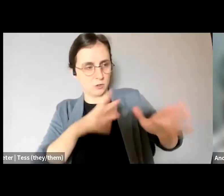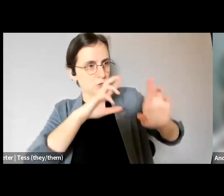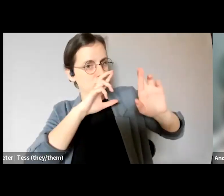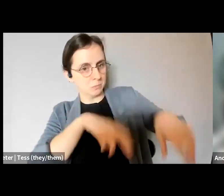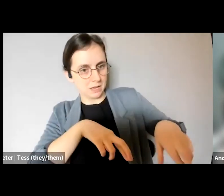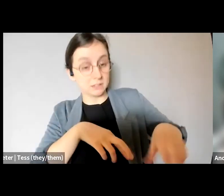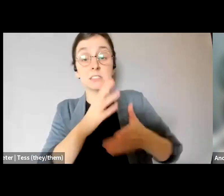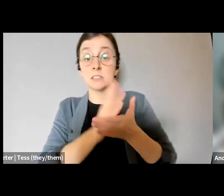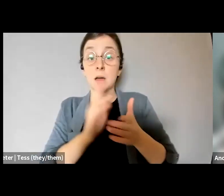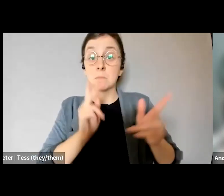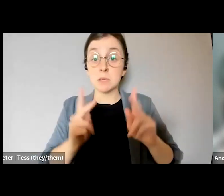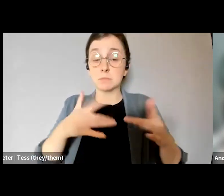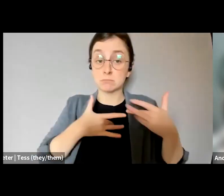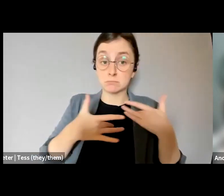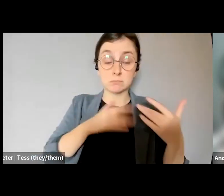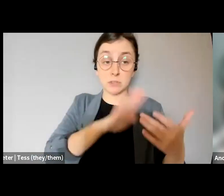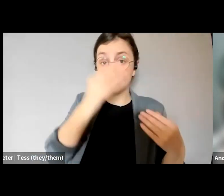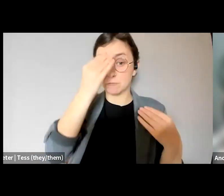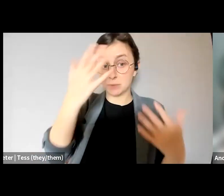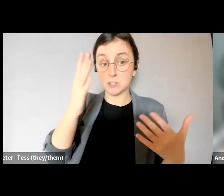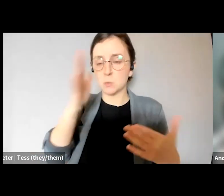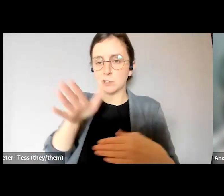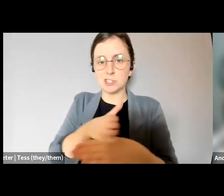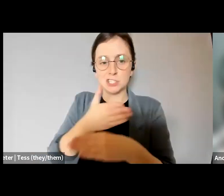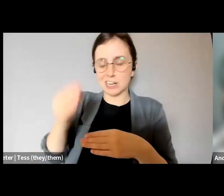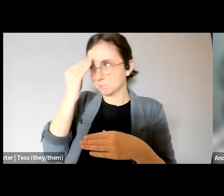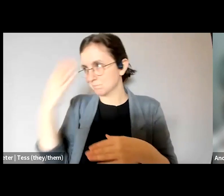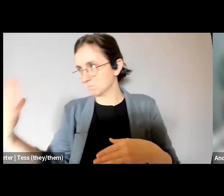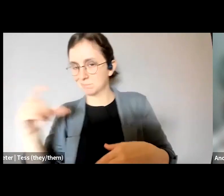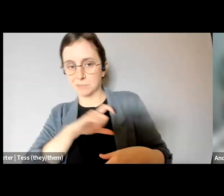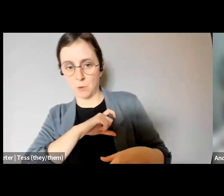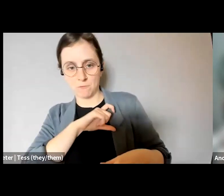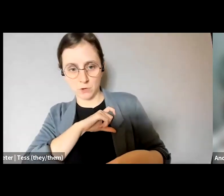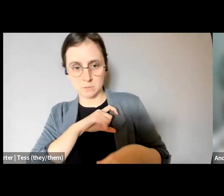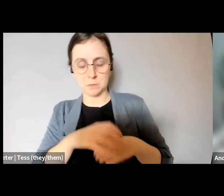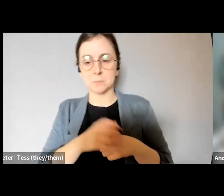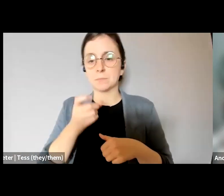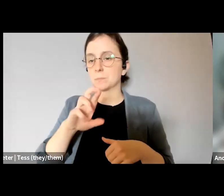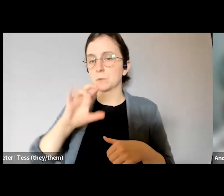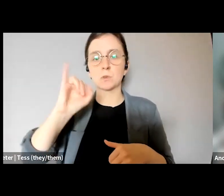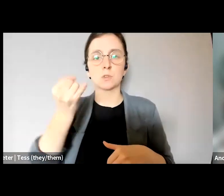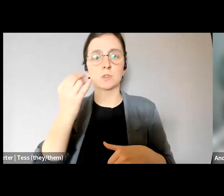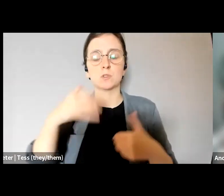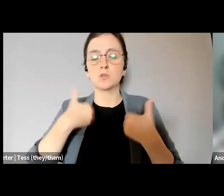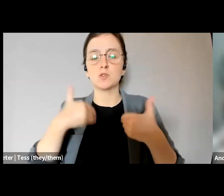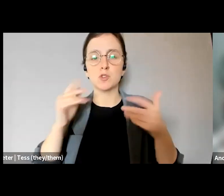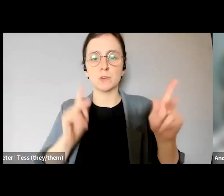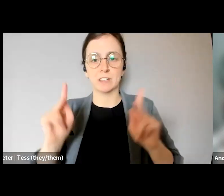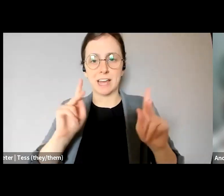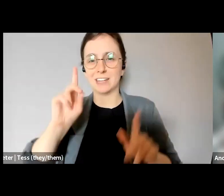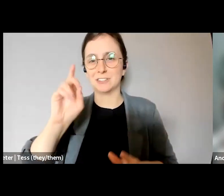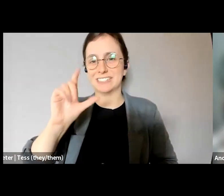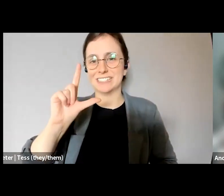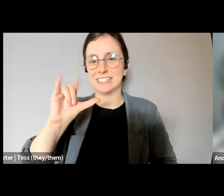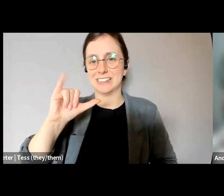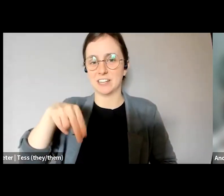that their information could be shared ultimately with law enforcement or the juvenile delinquency system. So